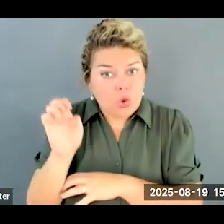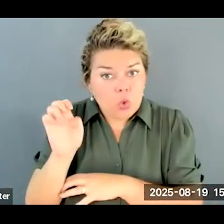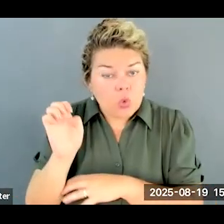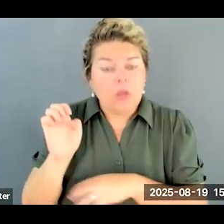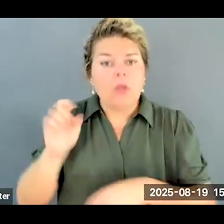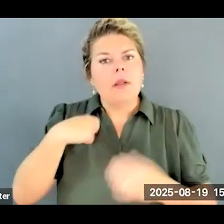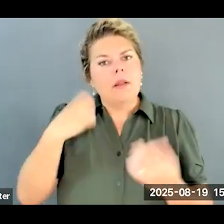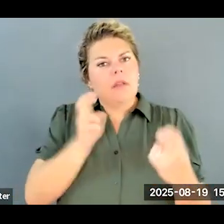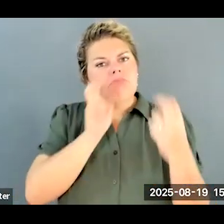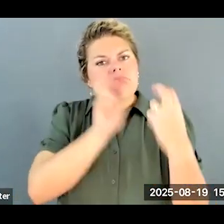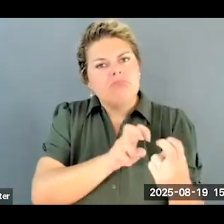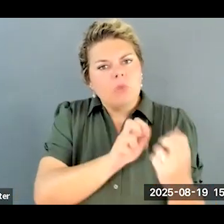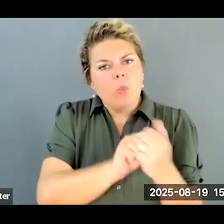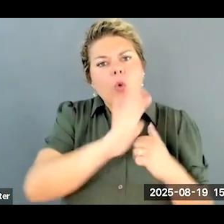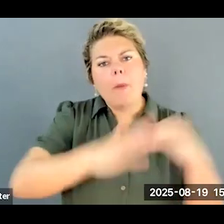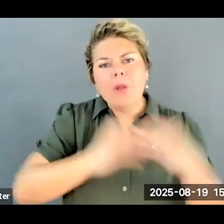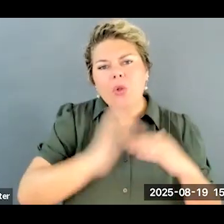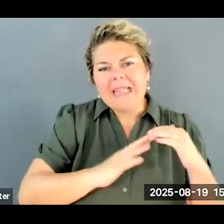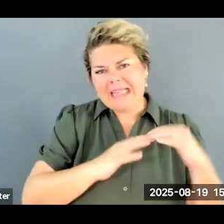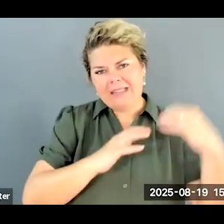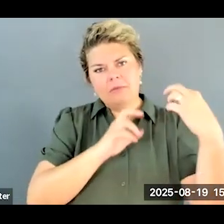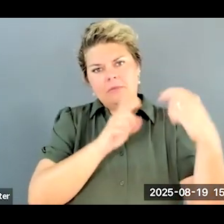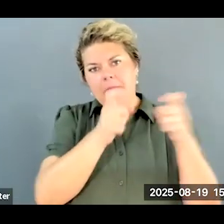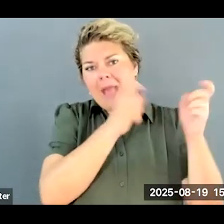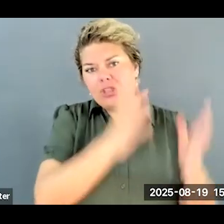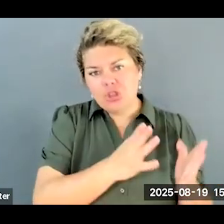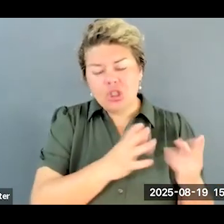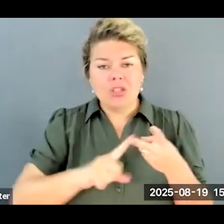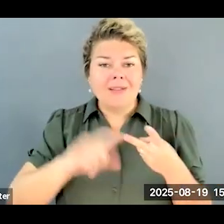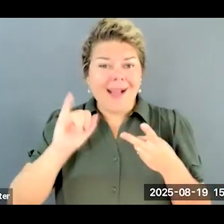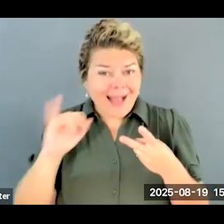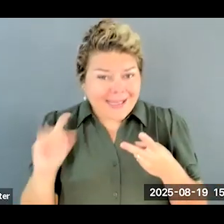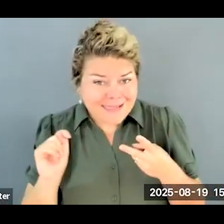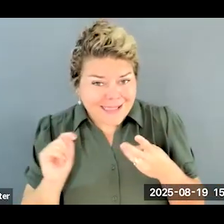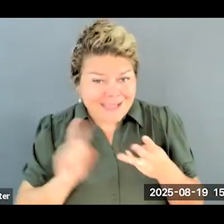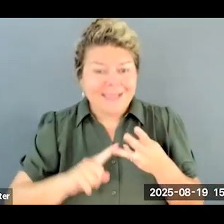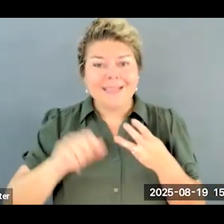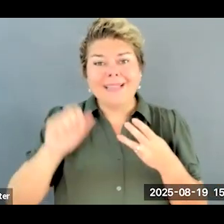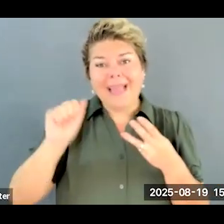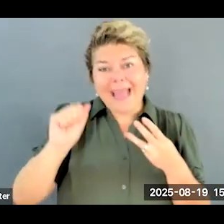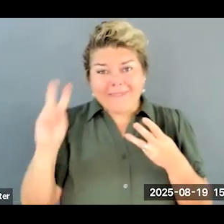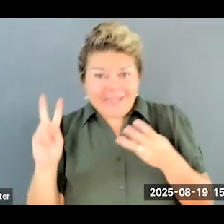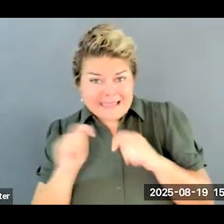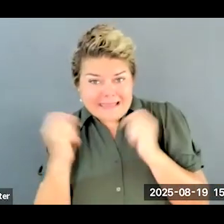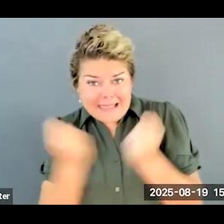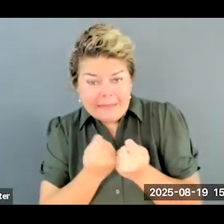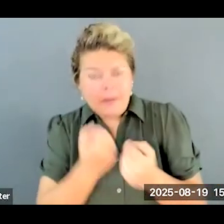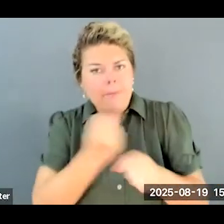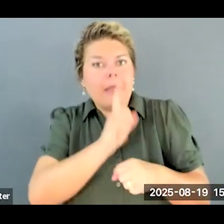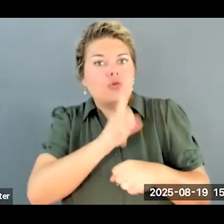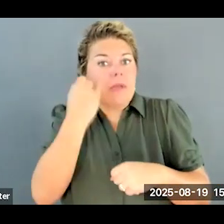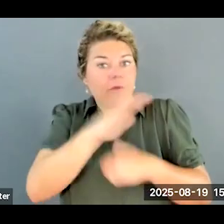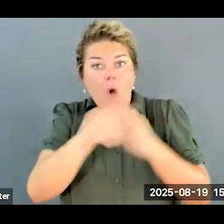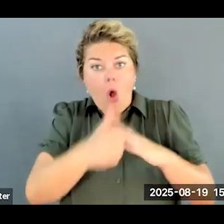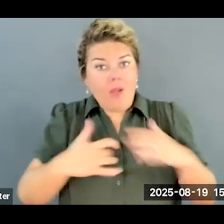that you consult with your building facilities, IT, and an AV team to see if the space and event needs are